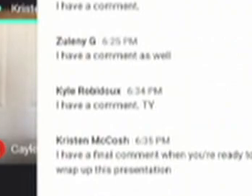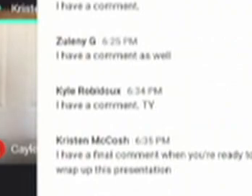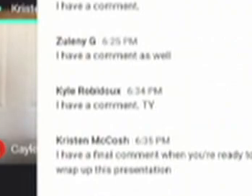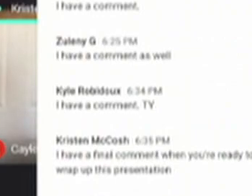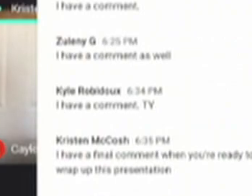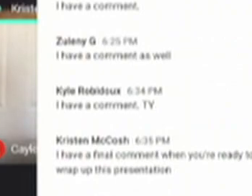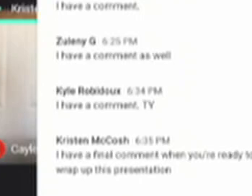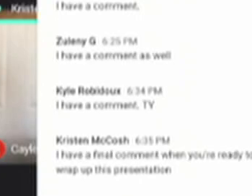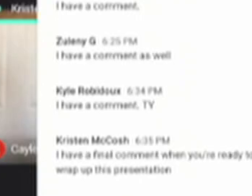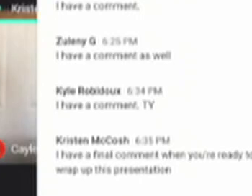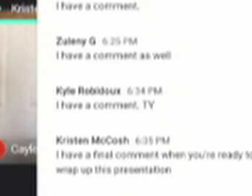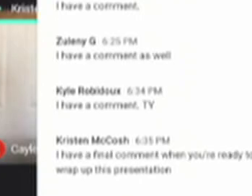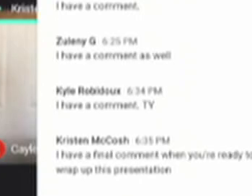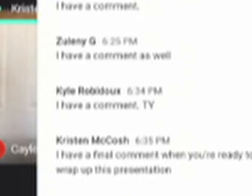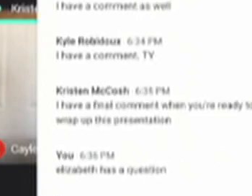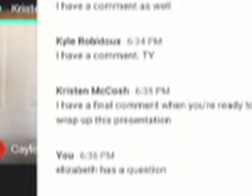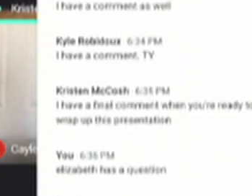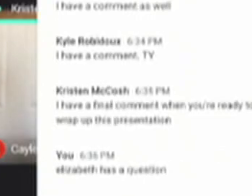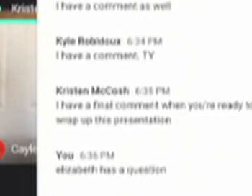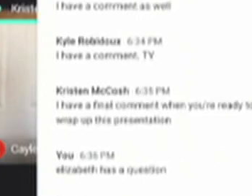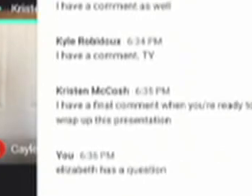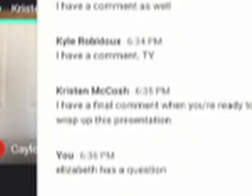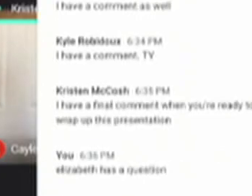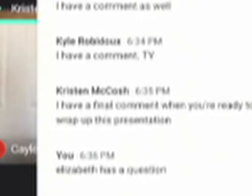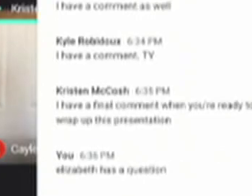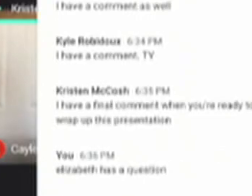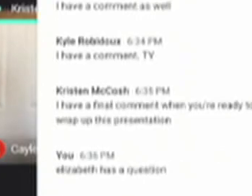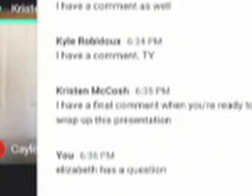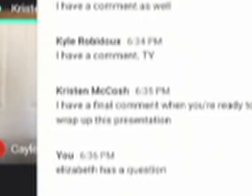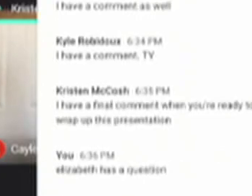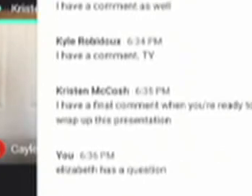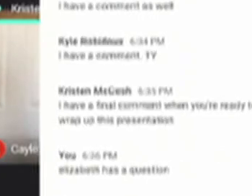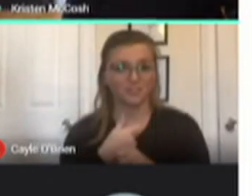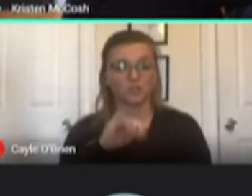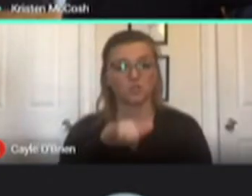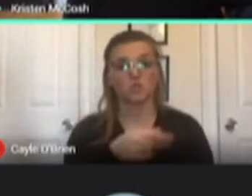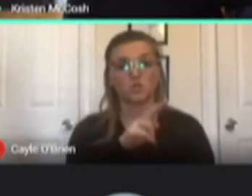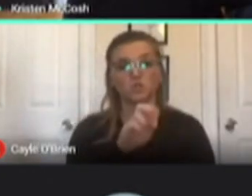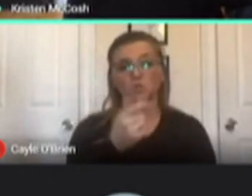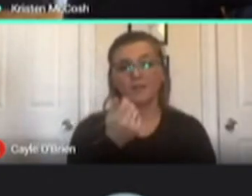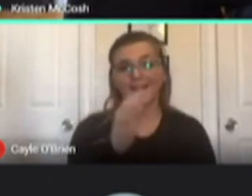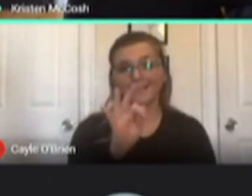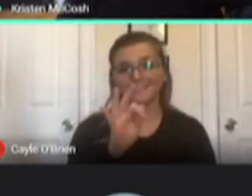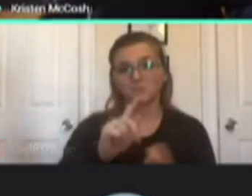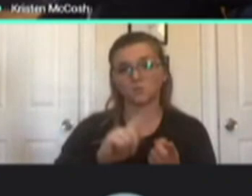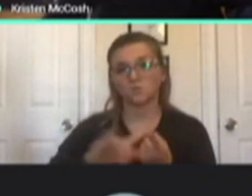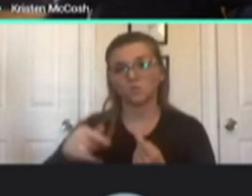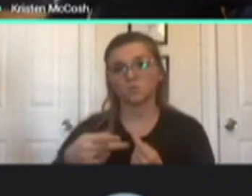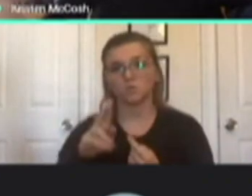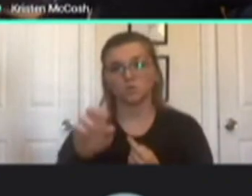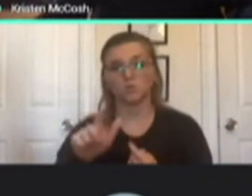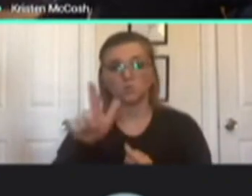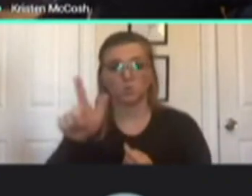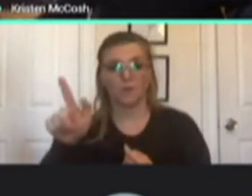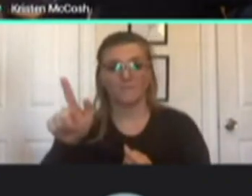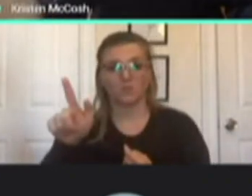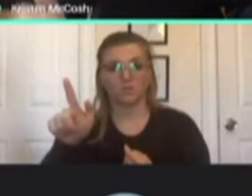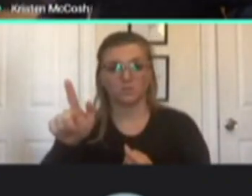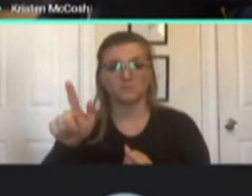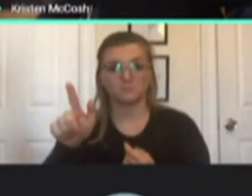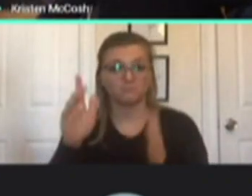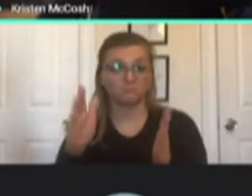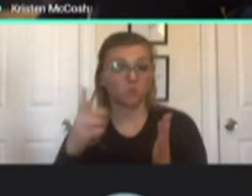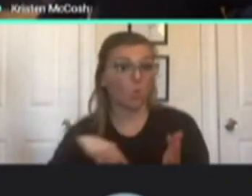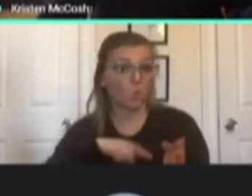virtual expo this year. It's going to be June 19th through June 21st. So with that, we can still